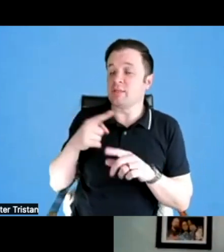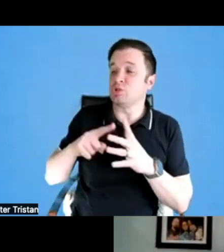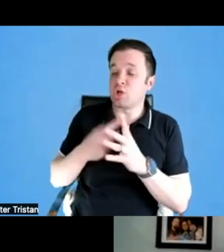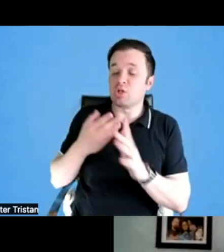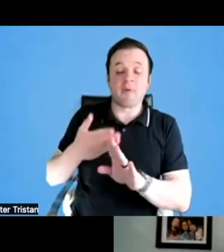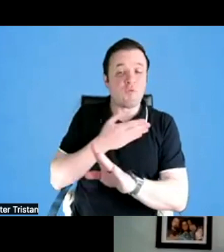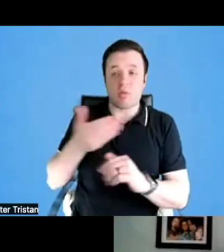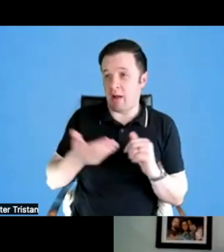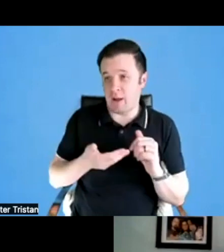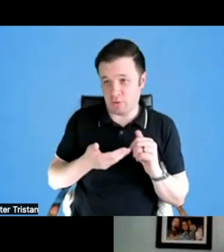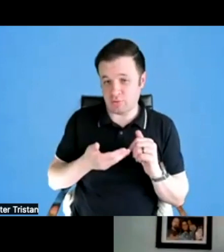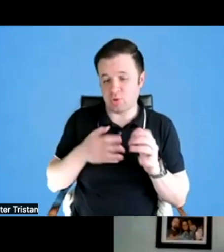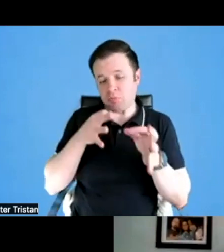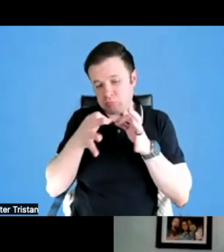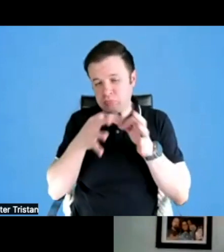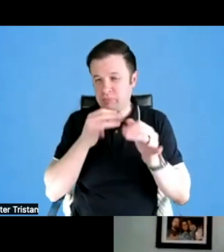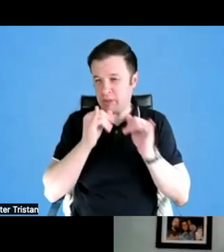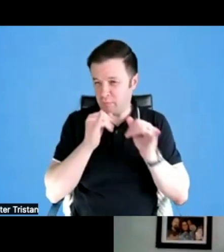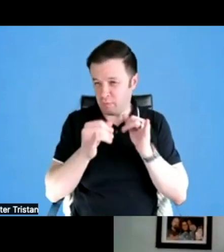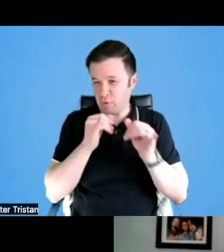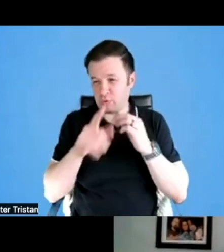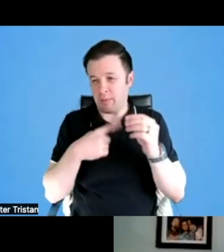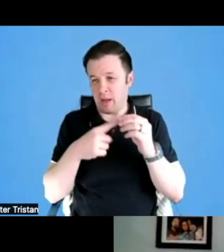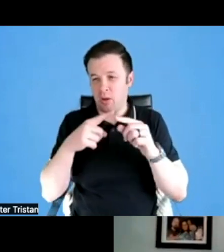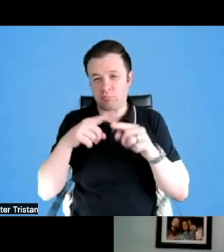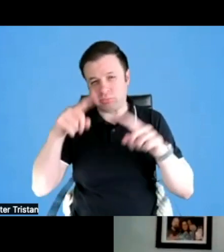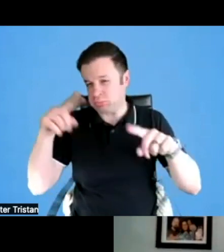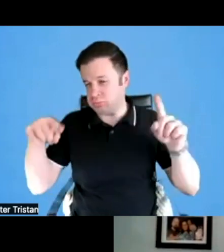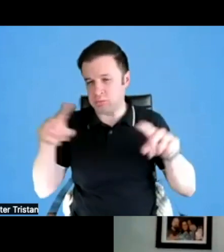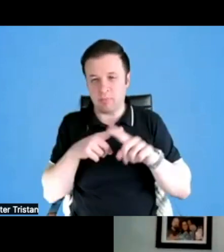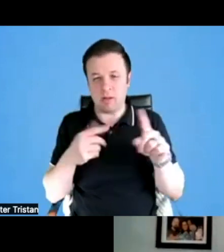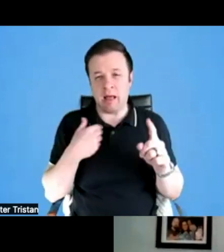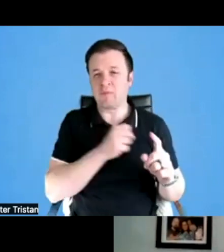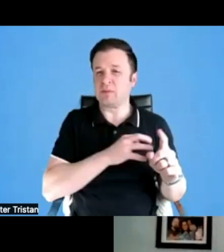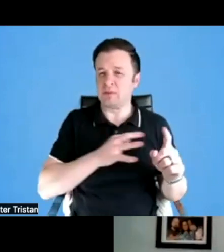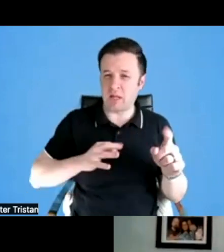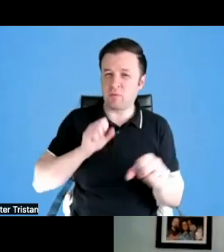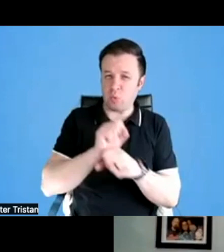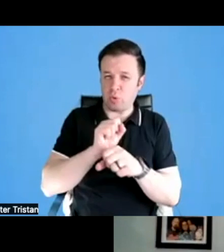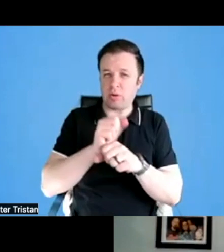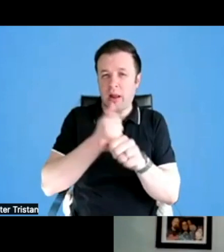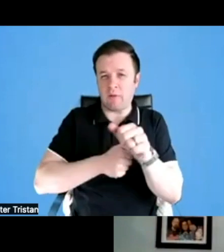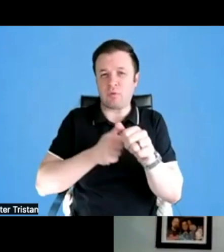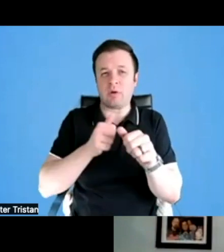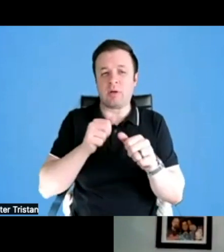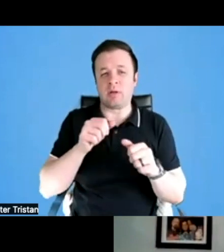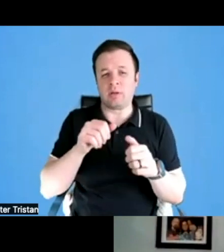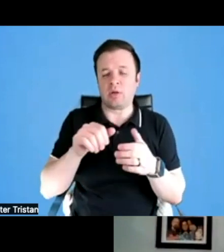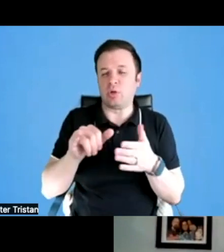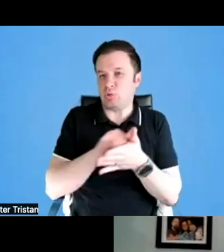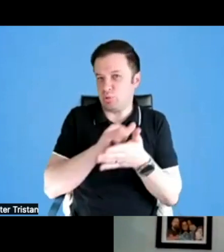we're talking with folks in interviews about the various spaces. So we have staff that work in every single New York City precinct, for